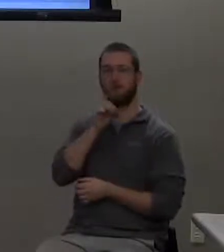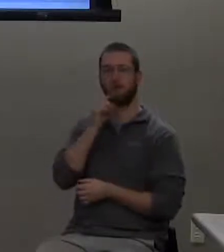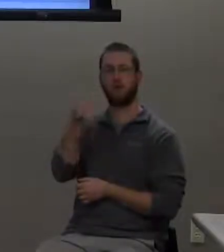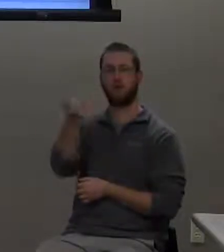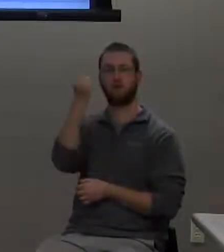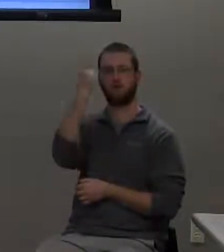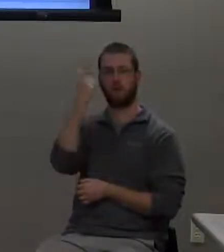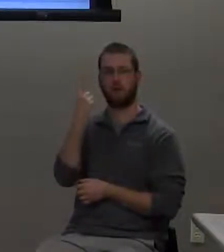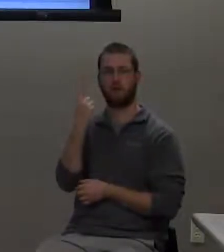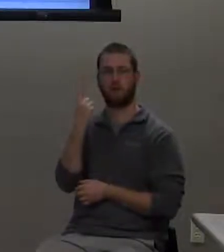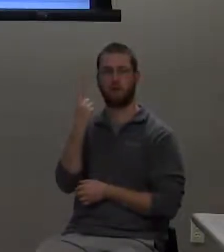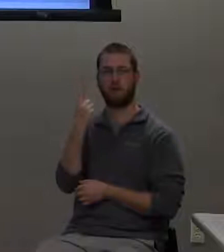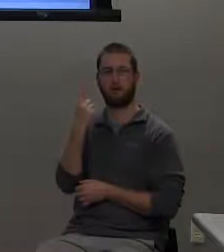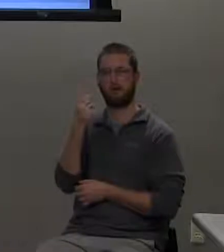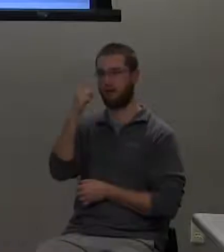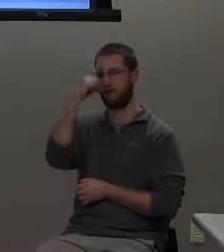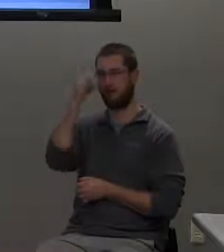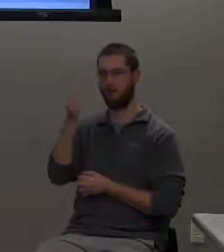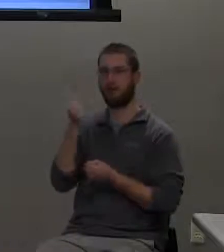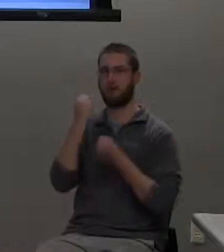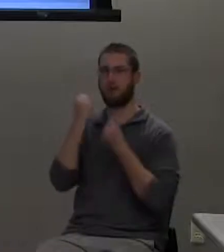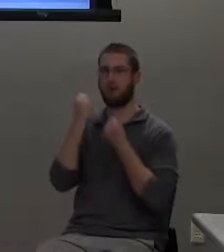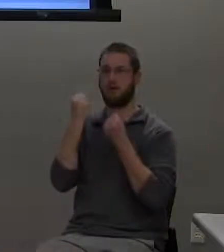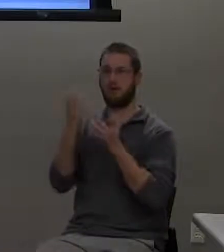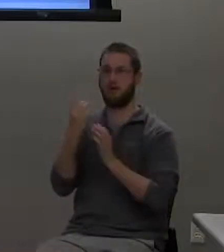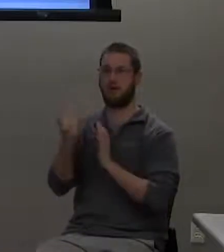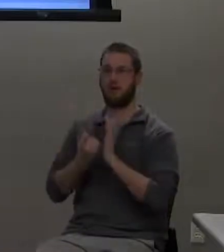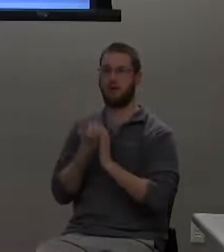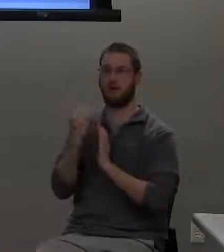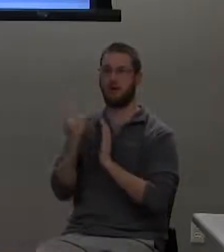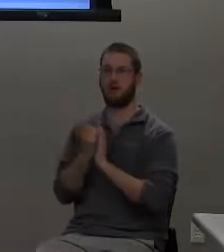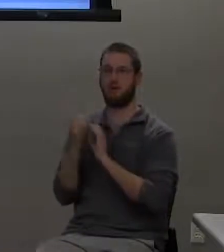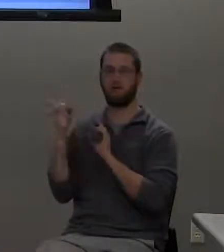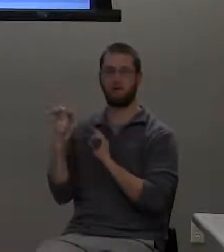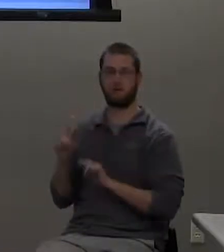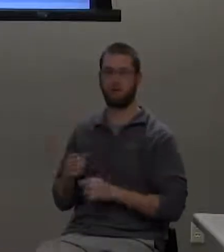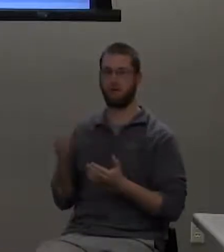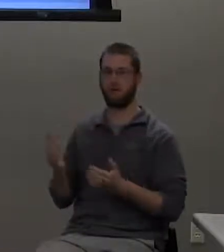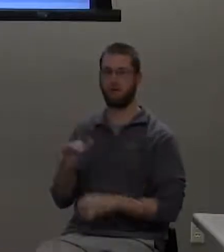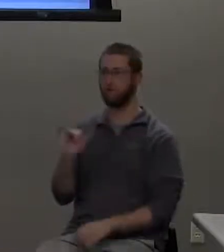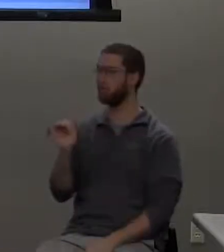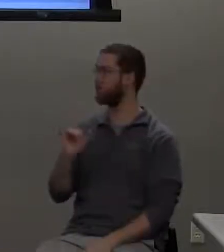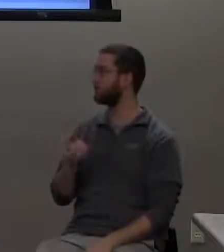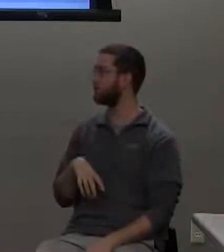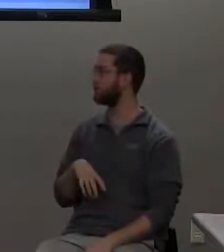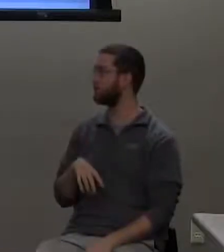is the culmination of a lot of man hours. We've all got skin in the game. That's right. It's fair.